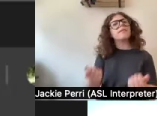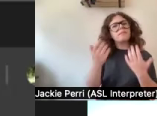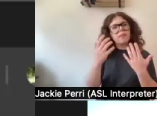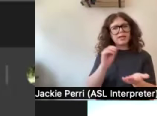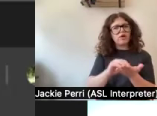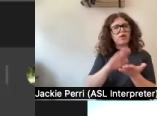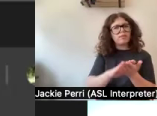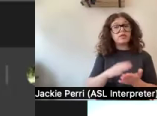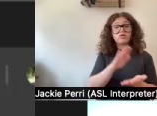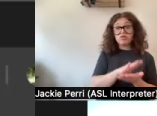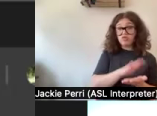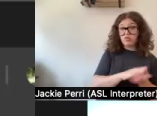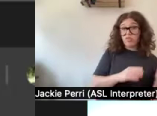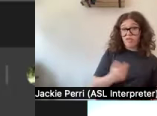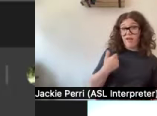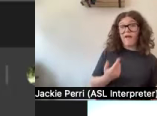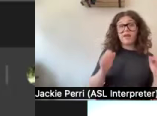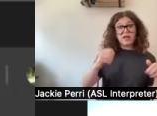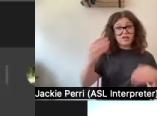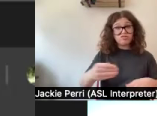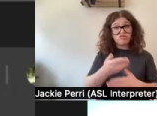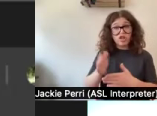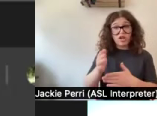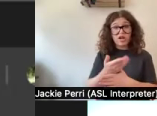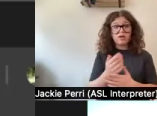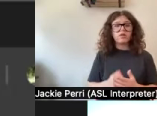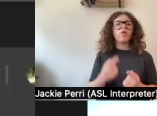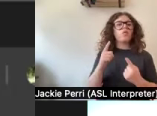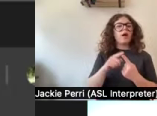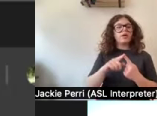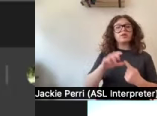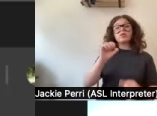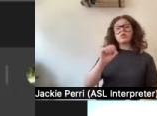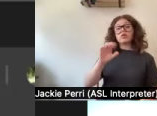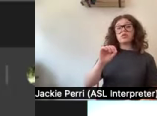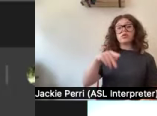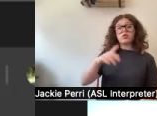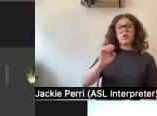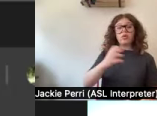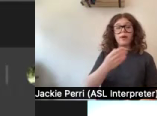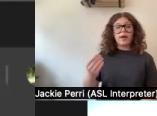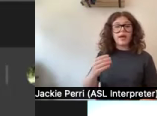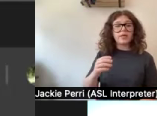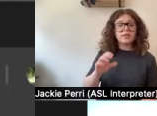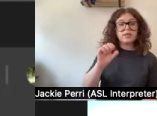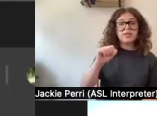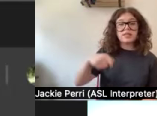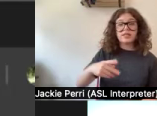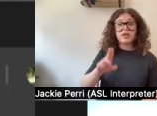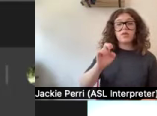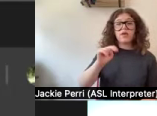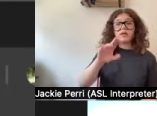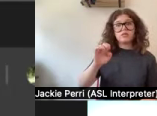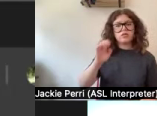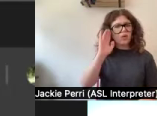that they can share with you. One is the scope and sequence document, and all of this will be linked for you in the email, and they're